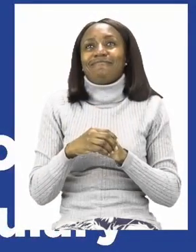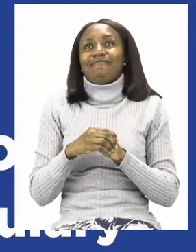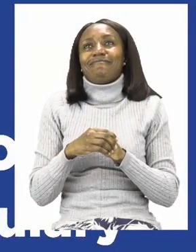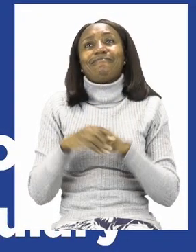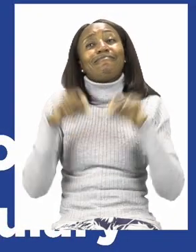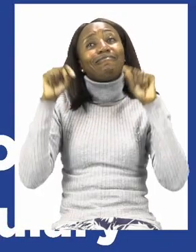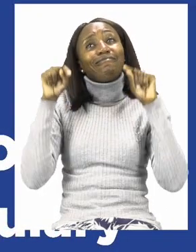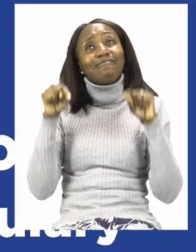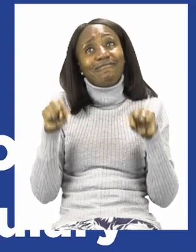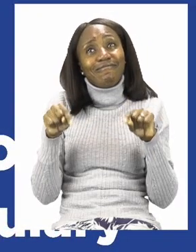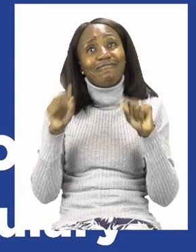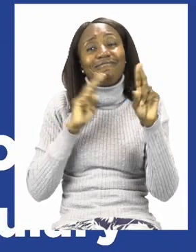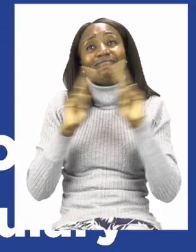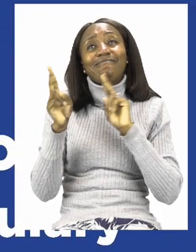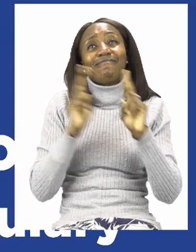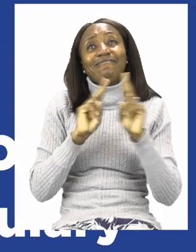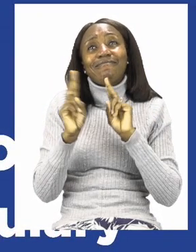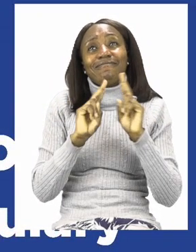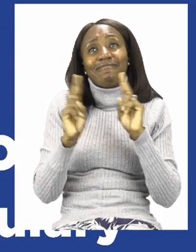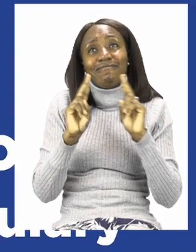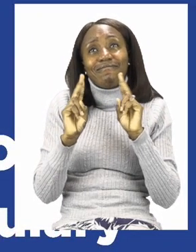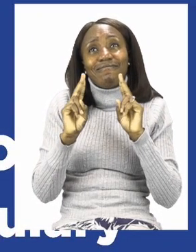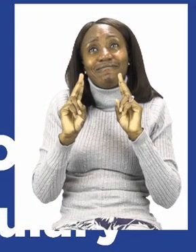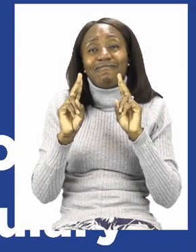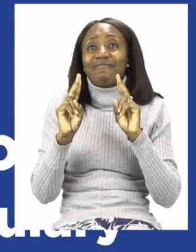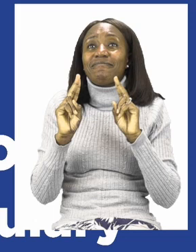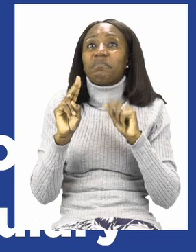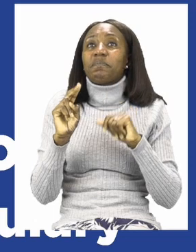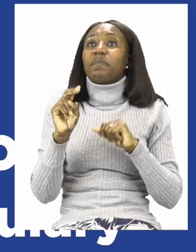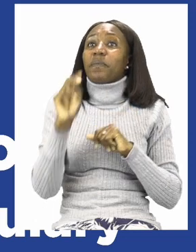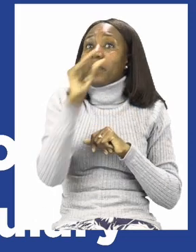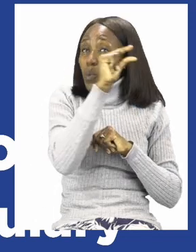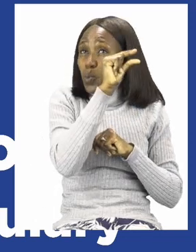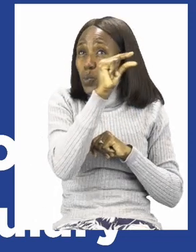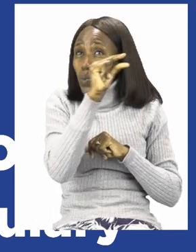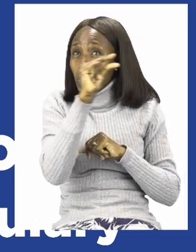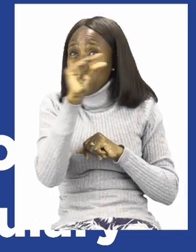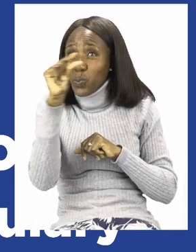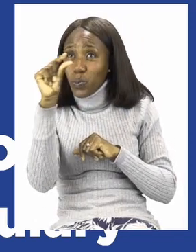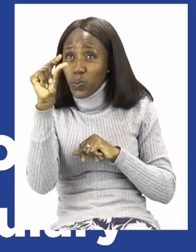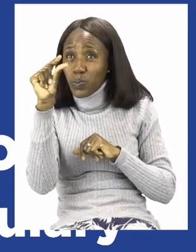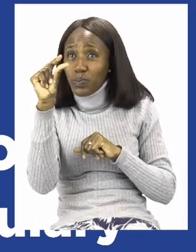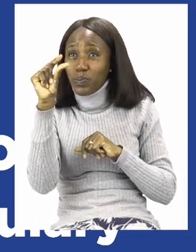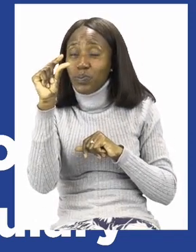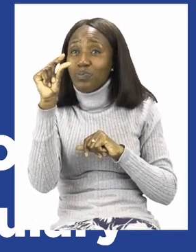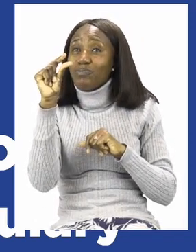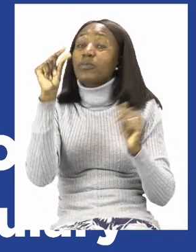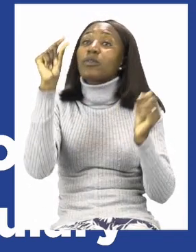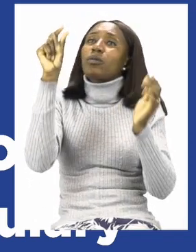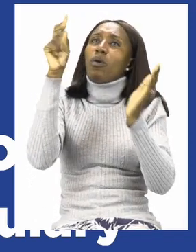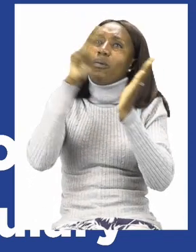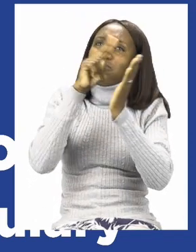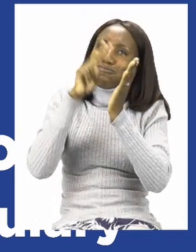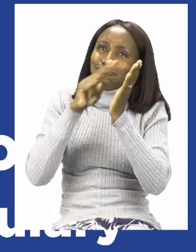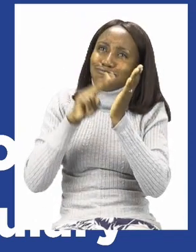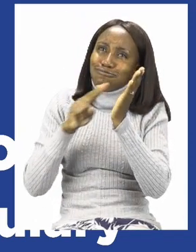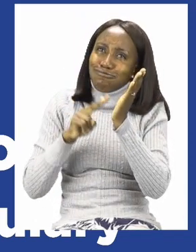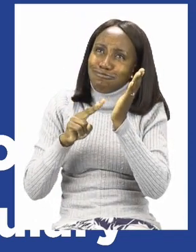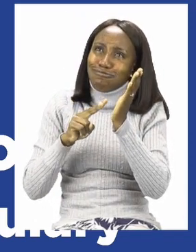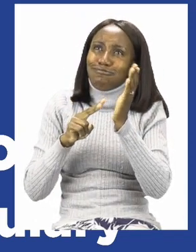today's lesson, we are going to do vocabulary, sight